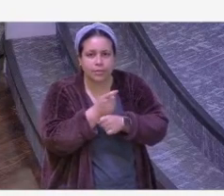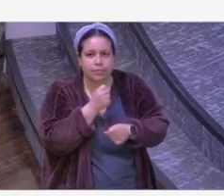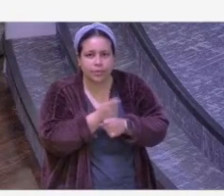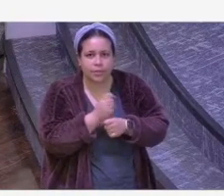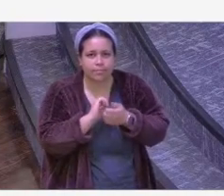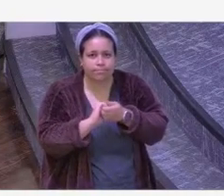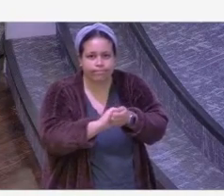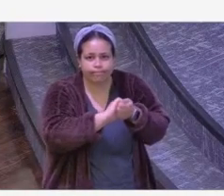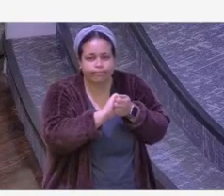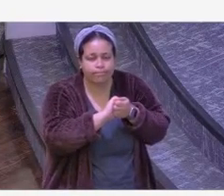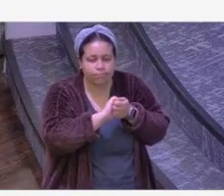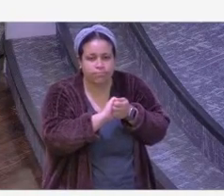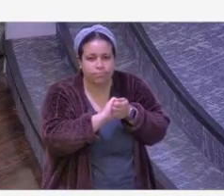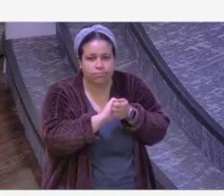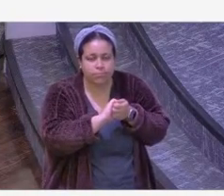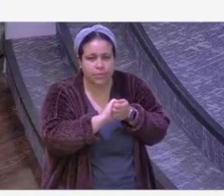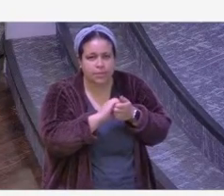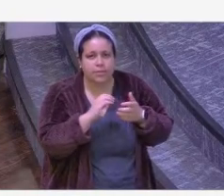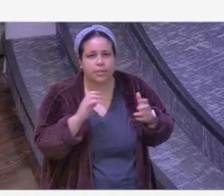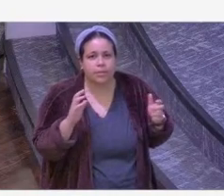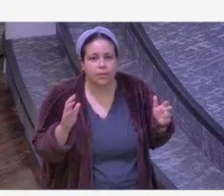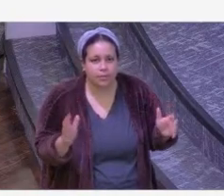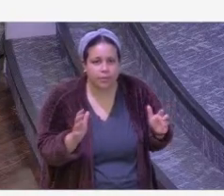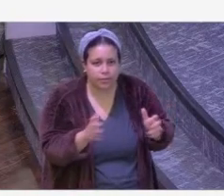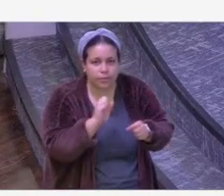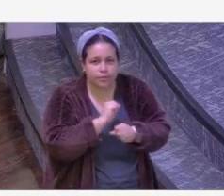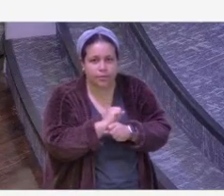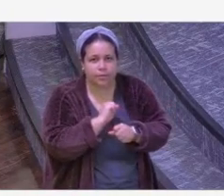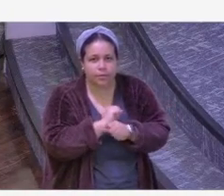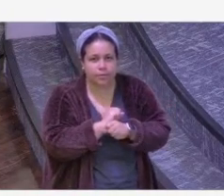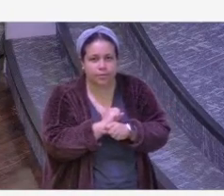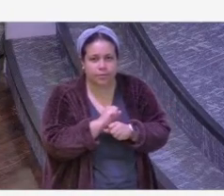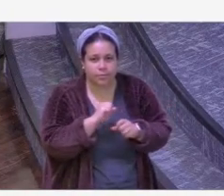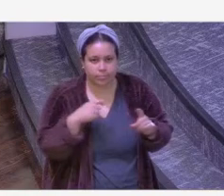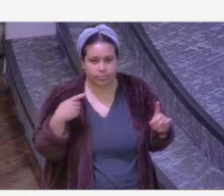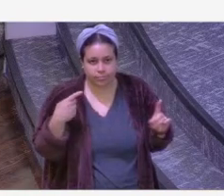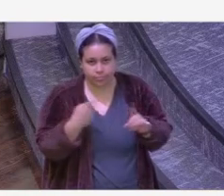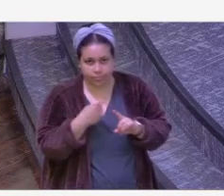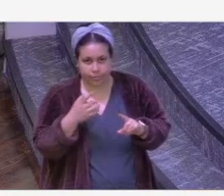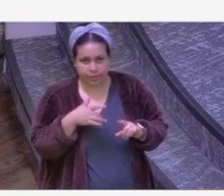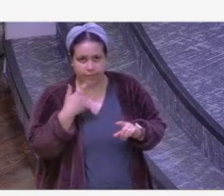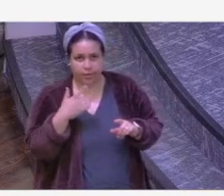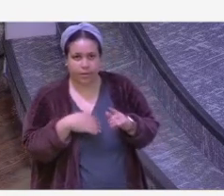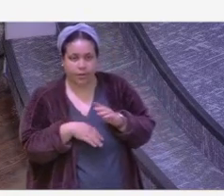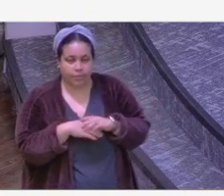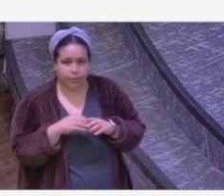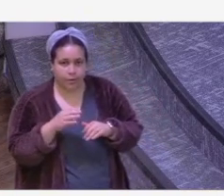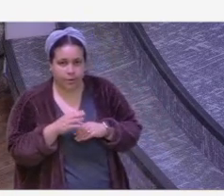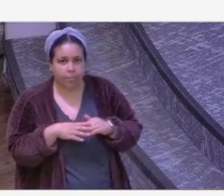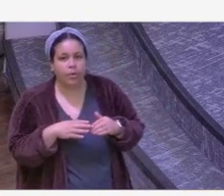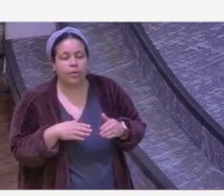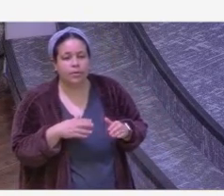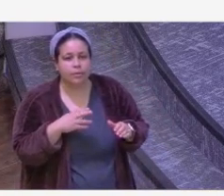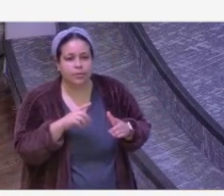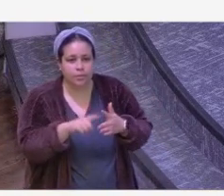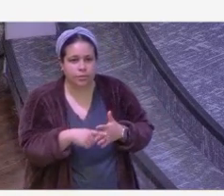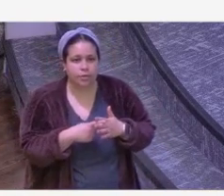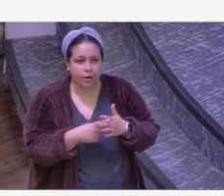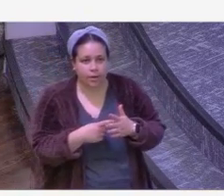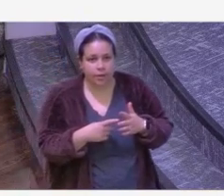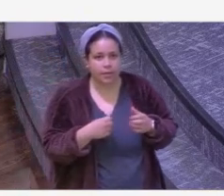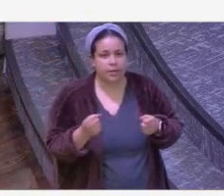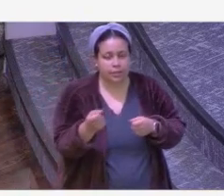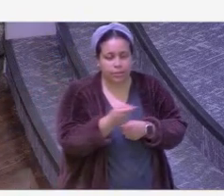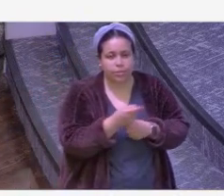collaborative effort to try to get to a point where we have a budget that everybody feels comfortable with going into the next school year. So with